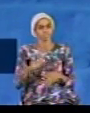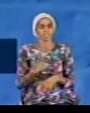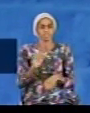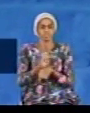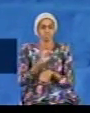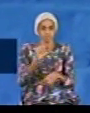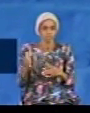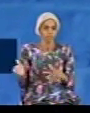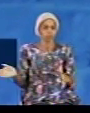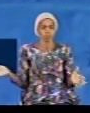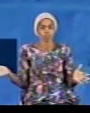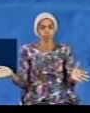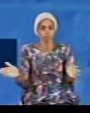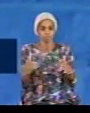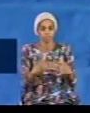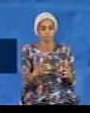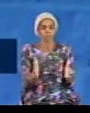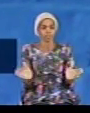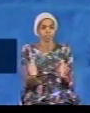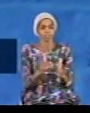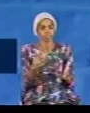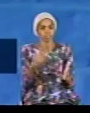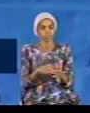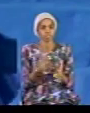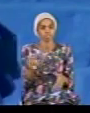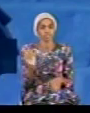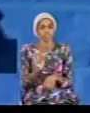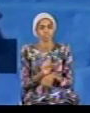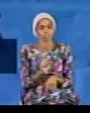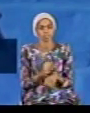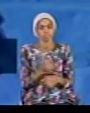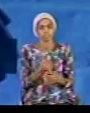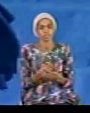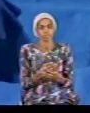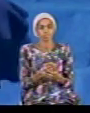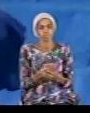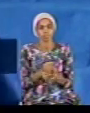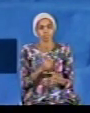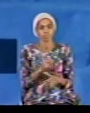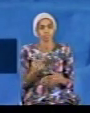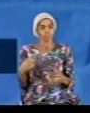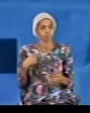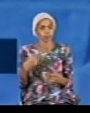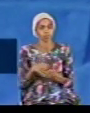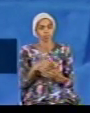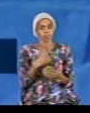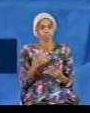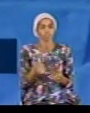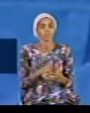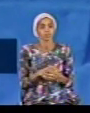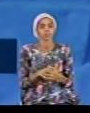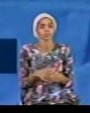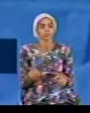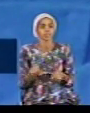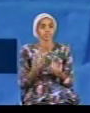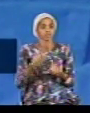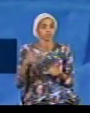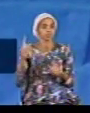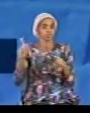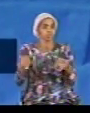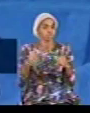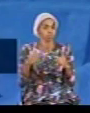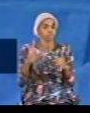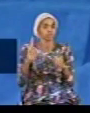and there's a pallet, iron pallet there. So I packed the load on it. That was my first time of using it. So as I was going with it to go and drop it at the